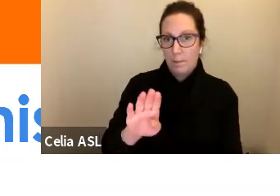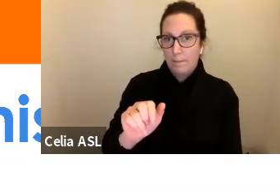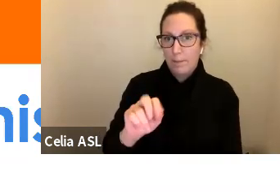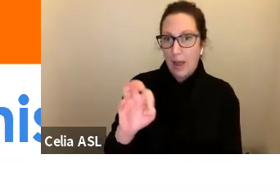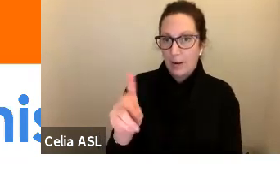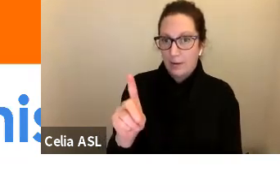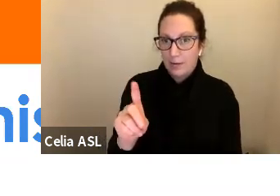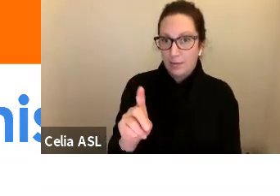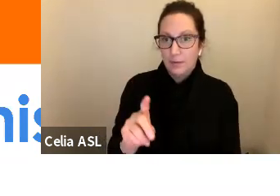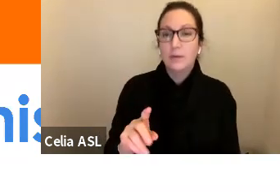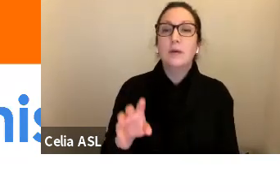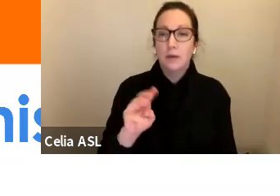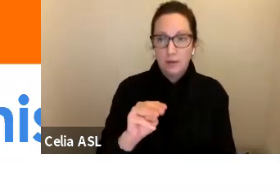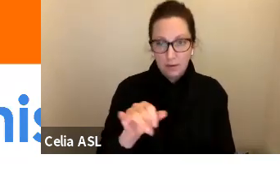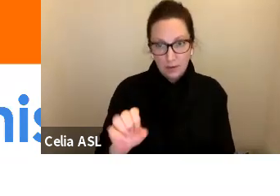It's a great question